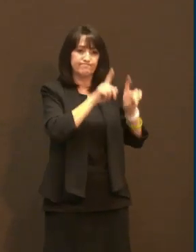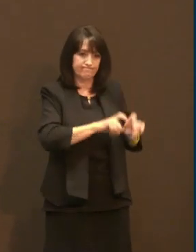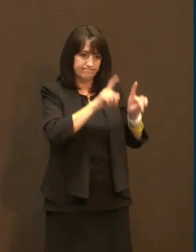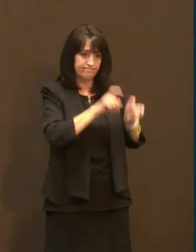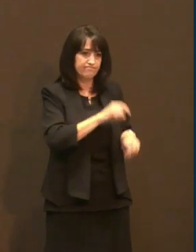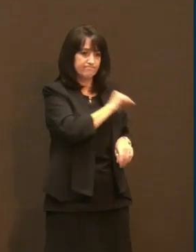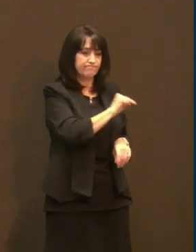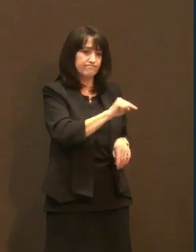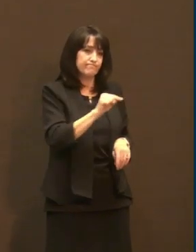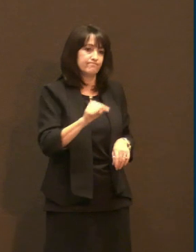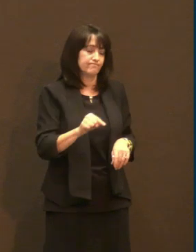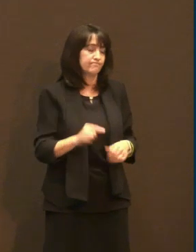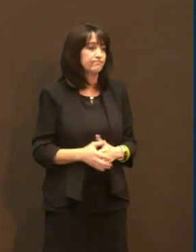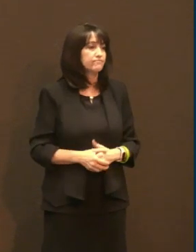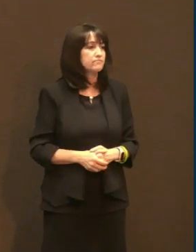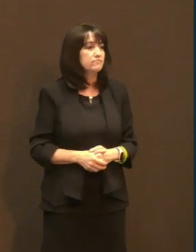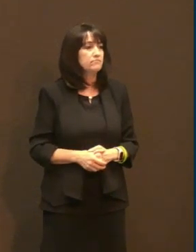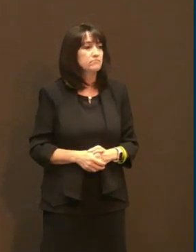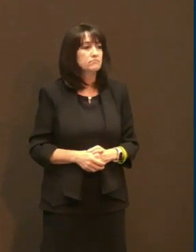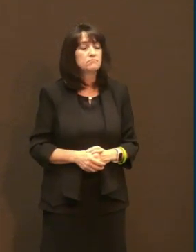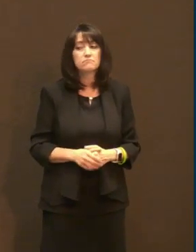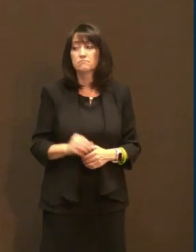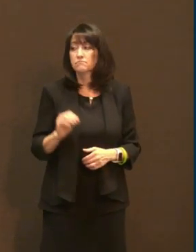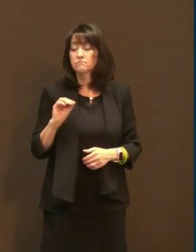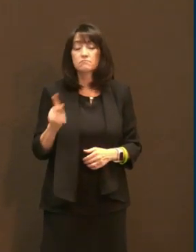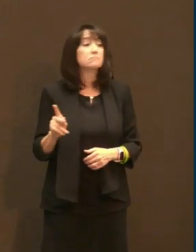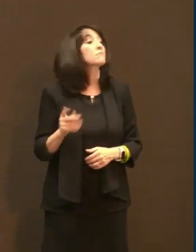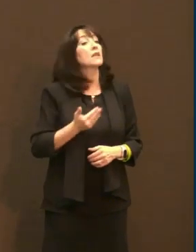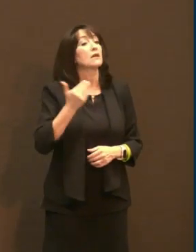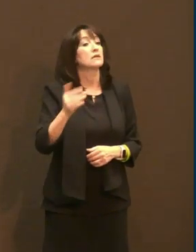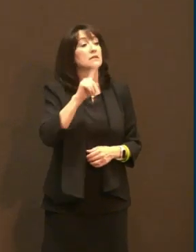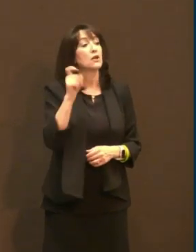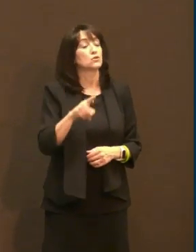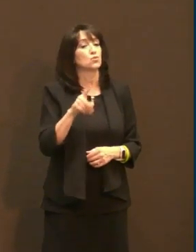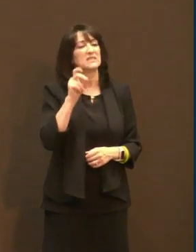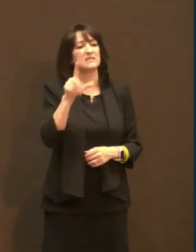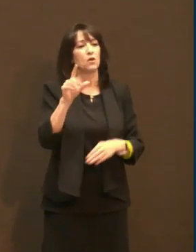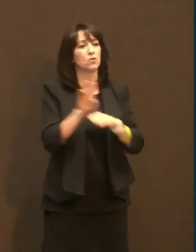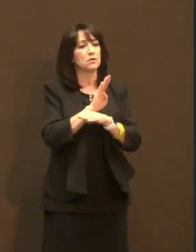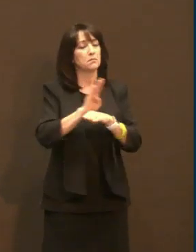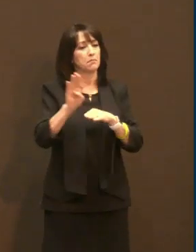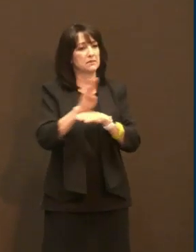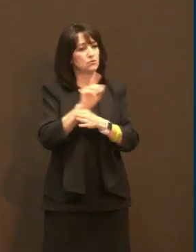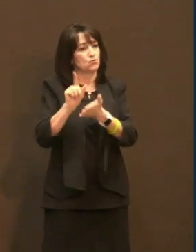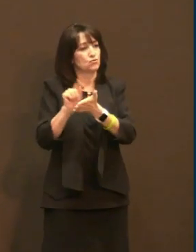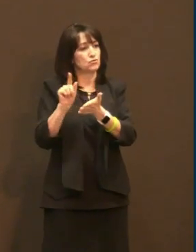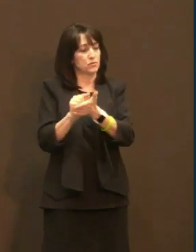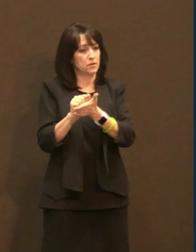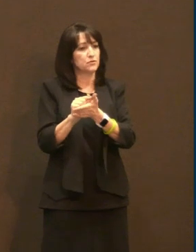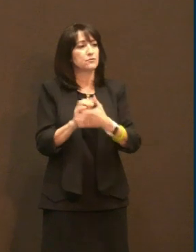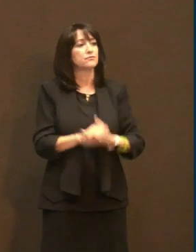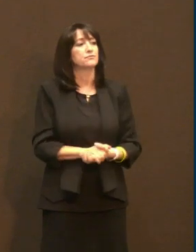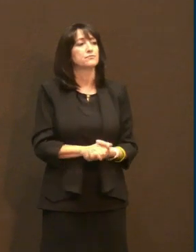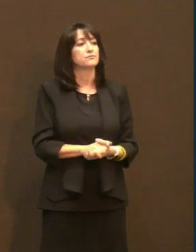The next question's from the Delaware Business Times. They said, with the increase in hospitalizations we're seeing,